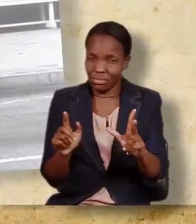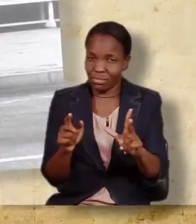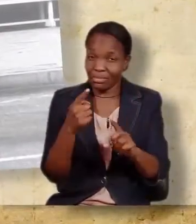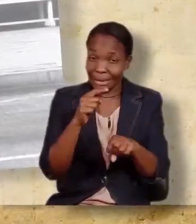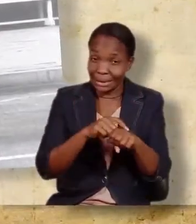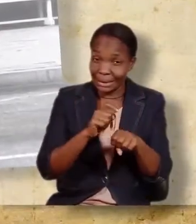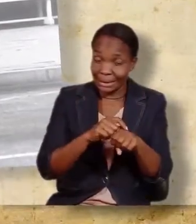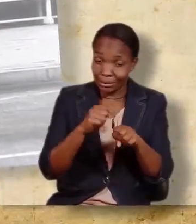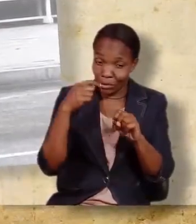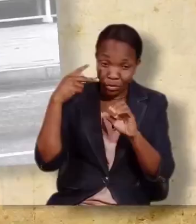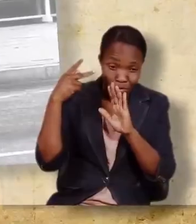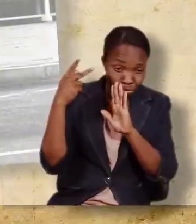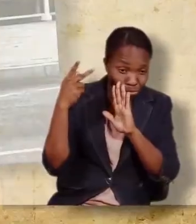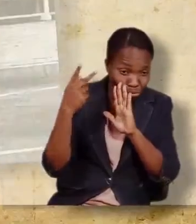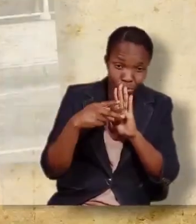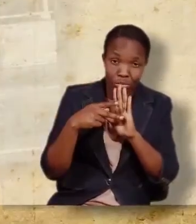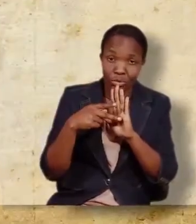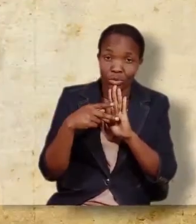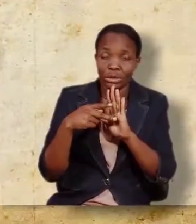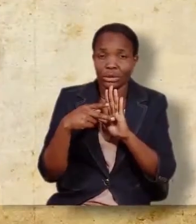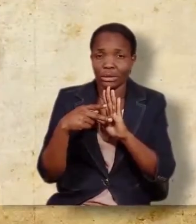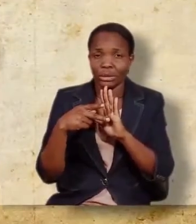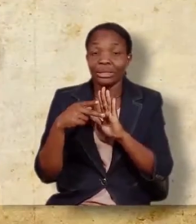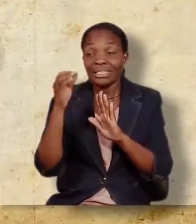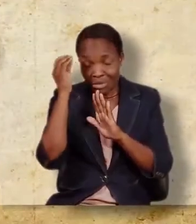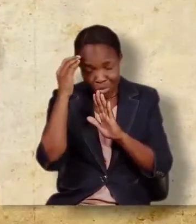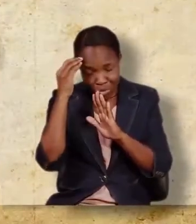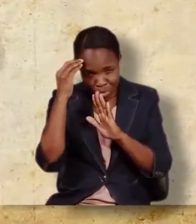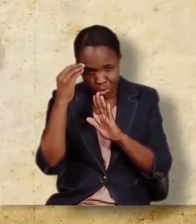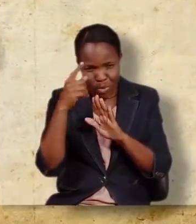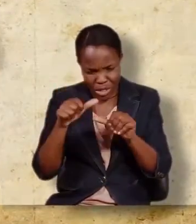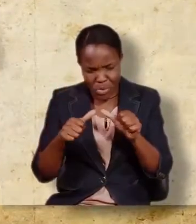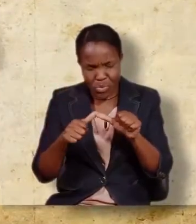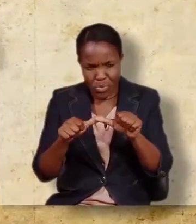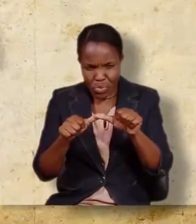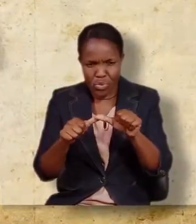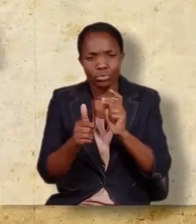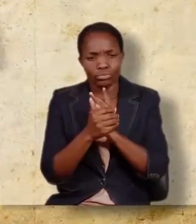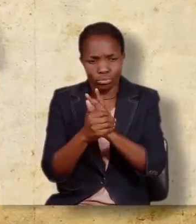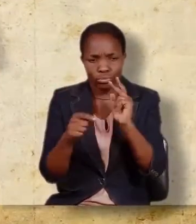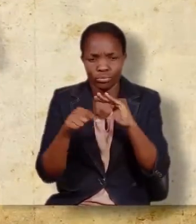ruling by apartheid ensured that they could continue to dominate the country.